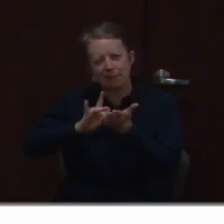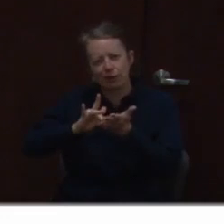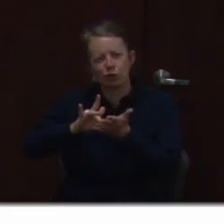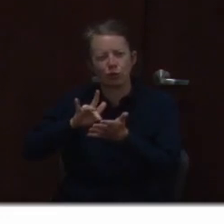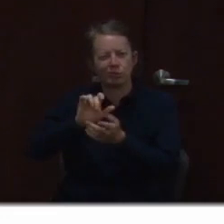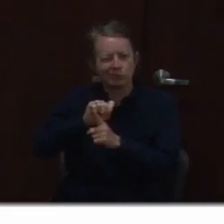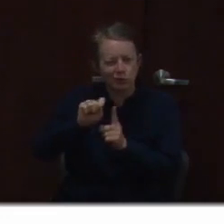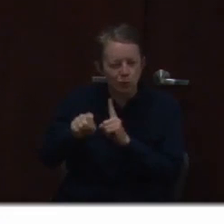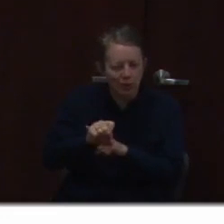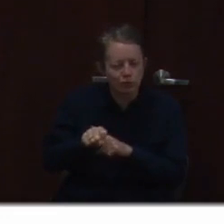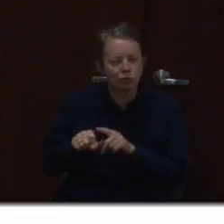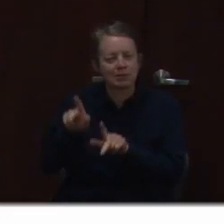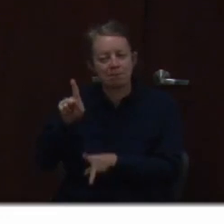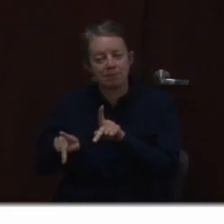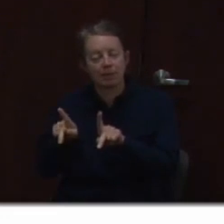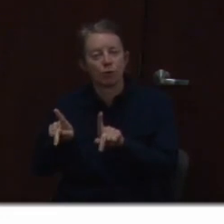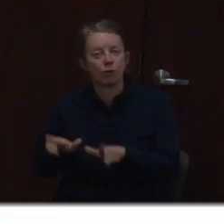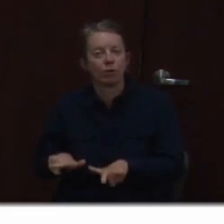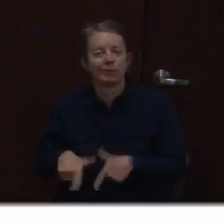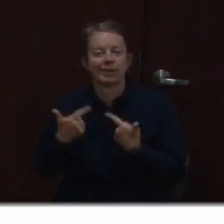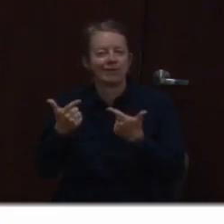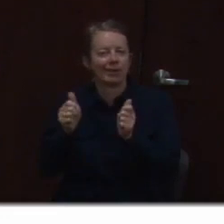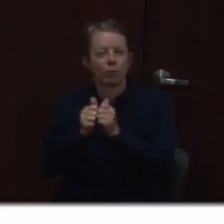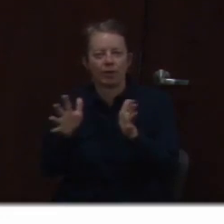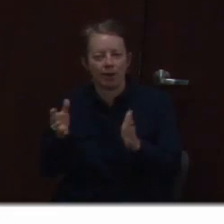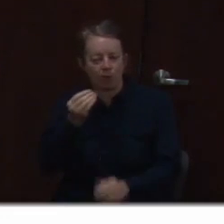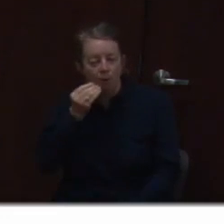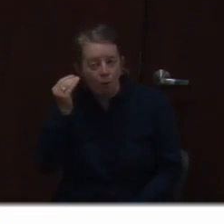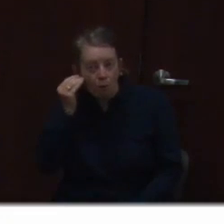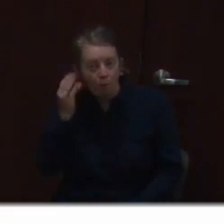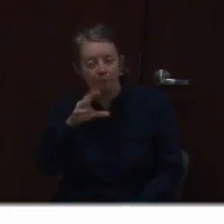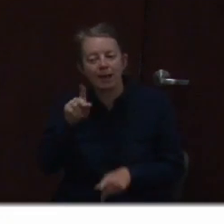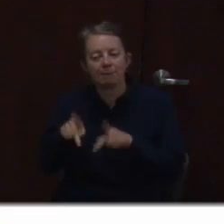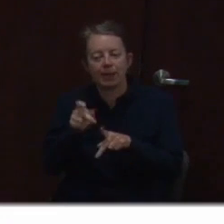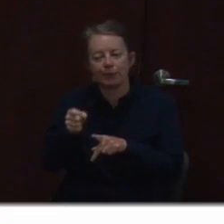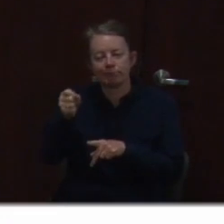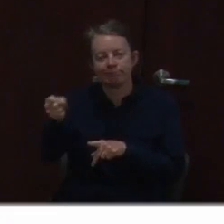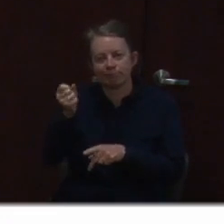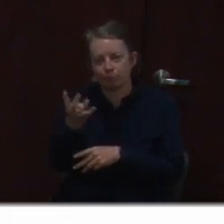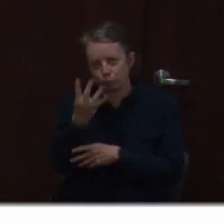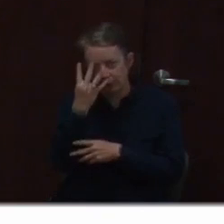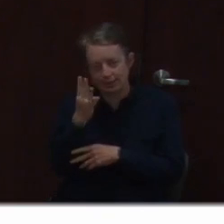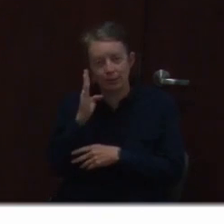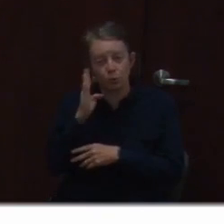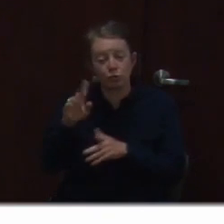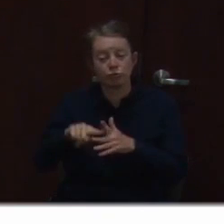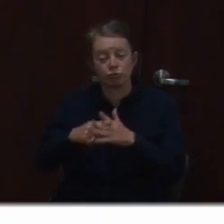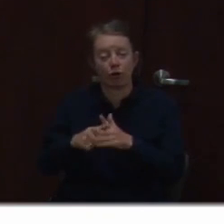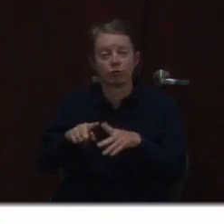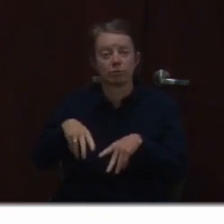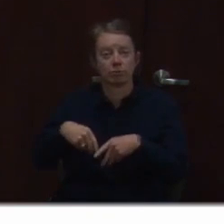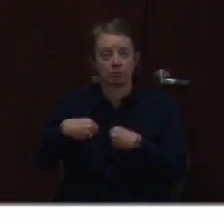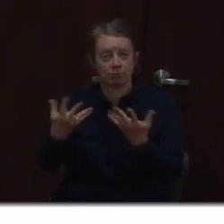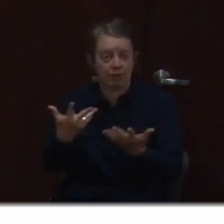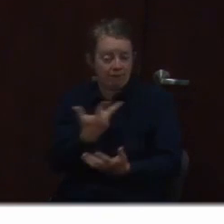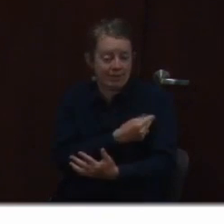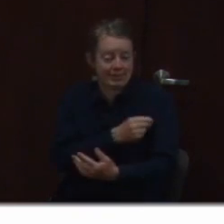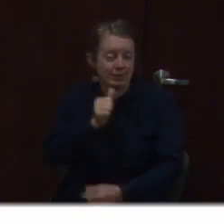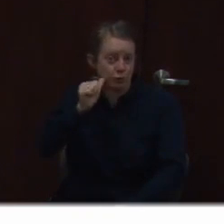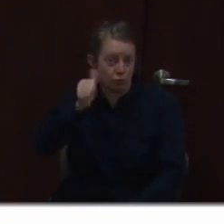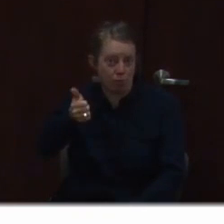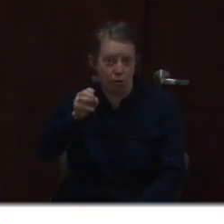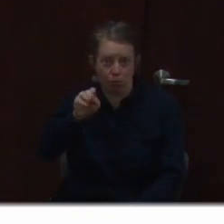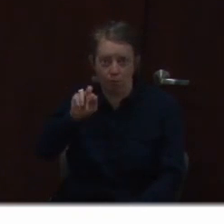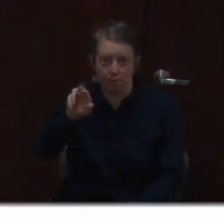experiencing homelessness, and the incarcerated on March 17th. That is tomorrow. Our